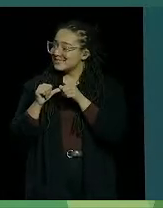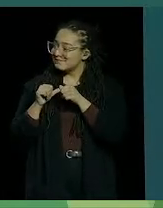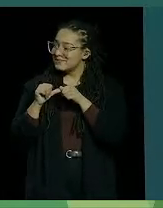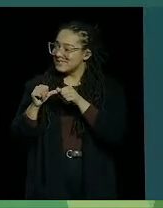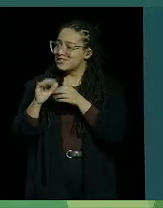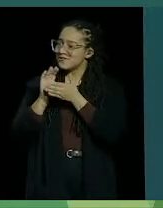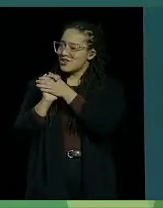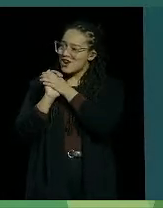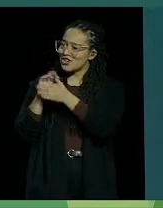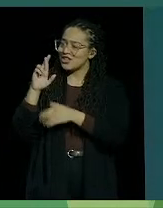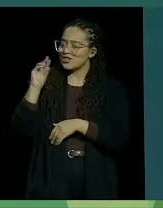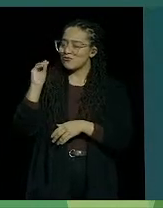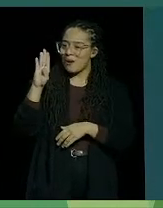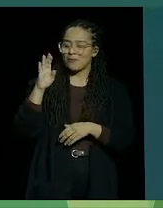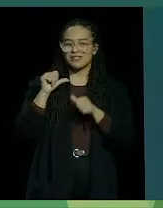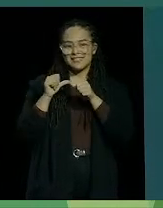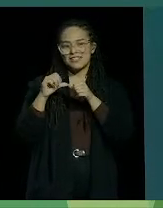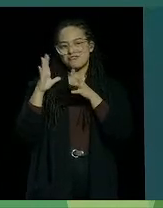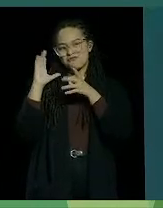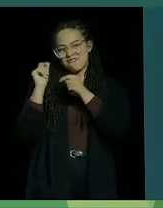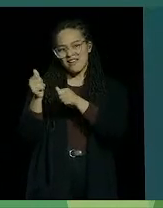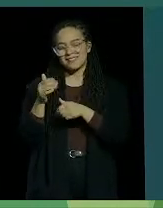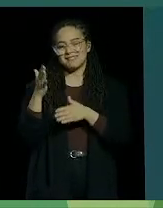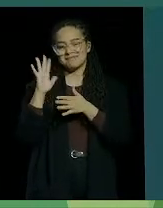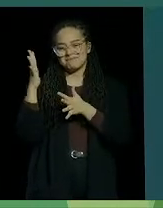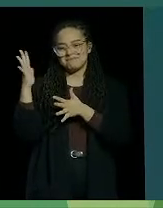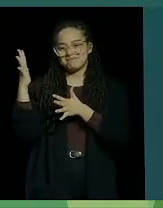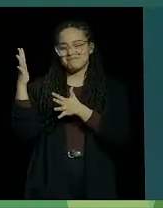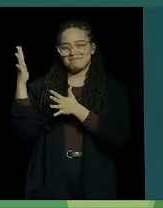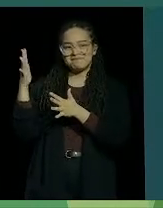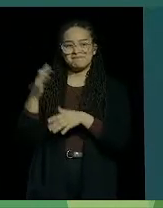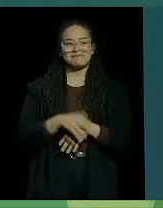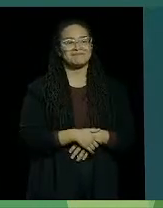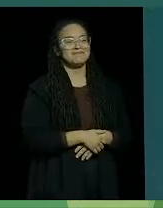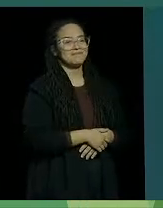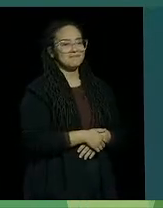And keep doing well. Thank you. Appreciate it. Thank you.